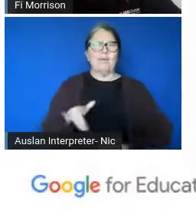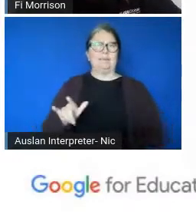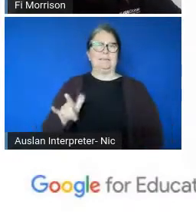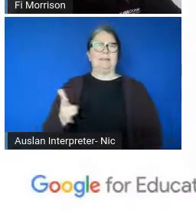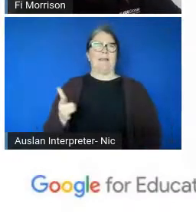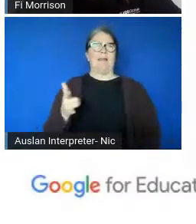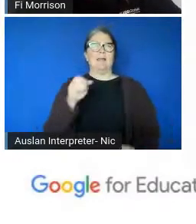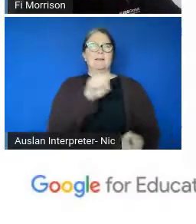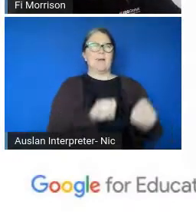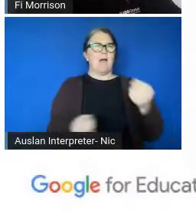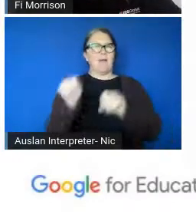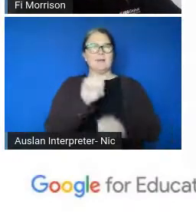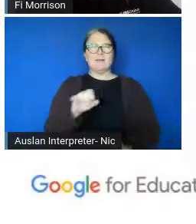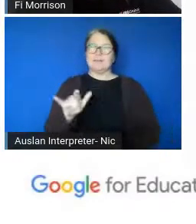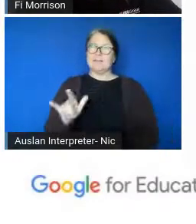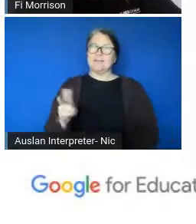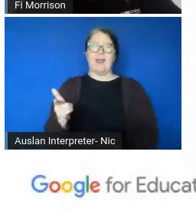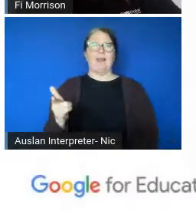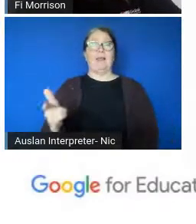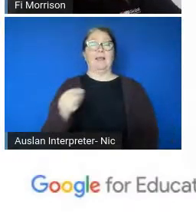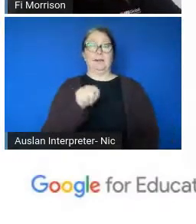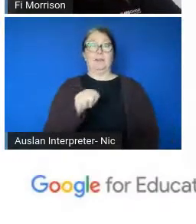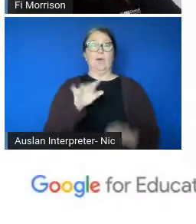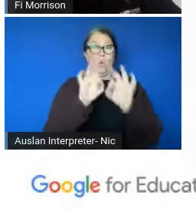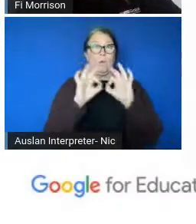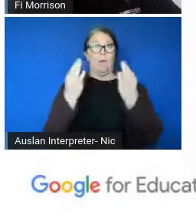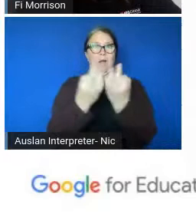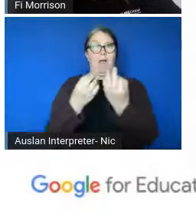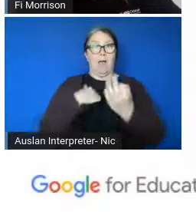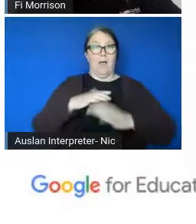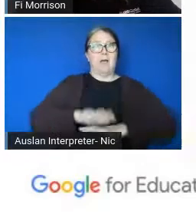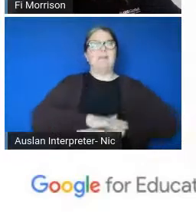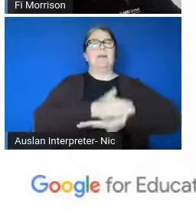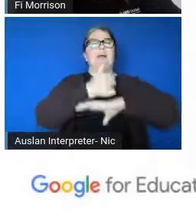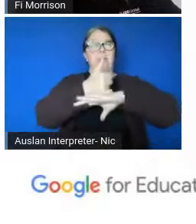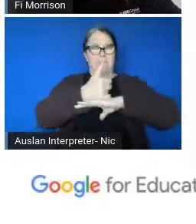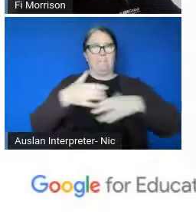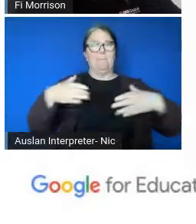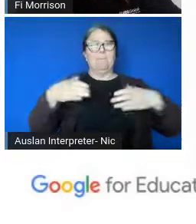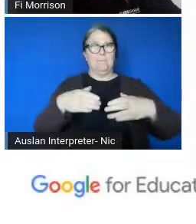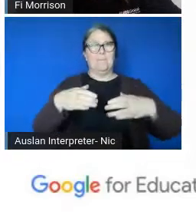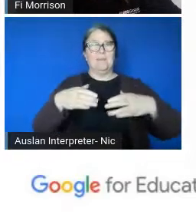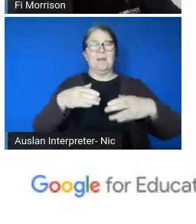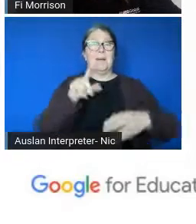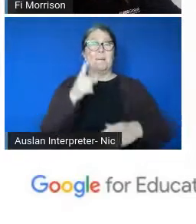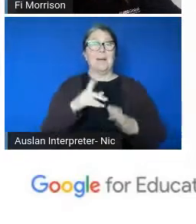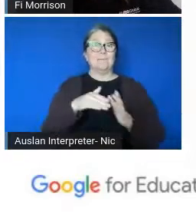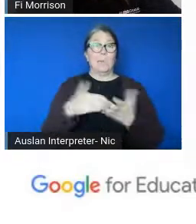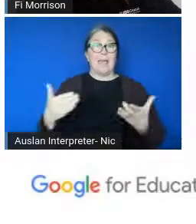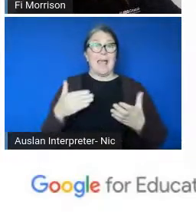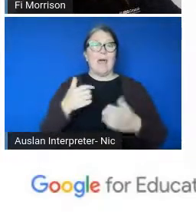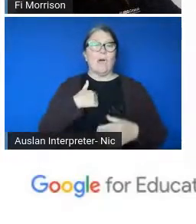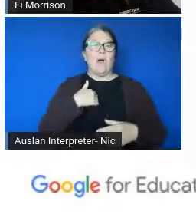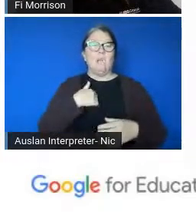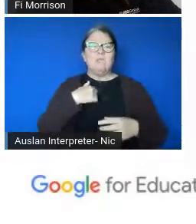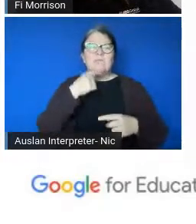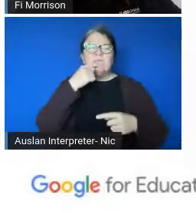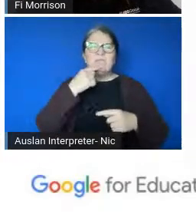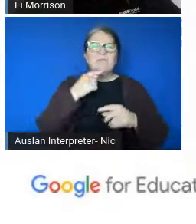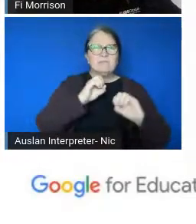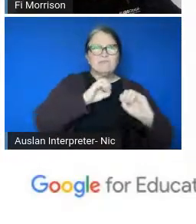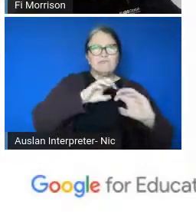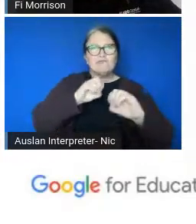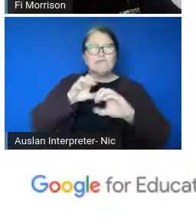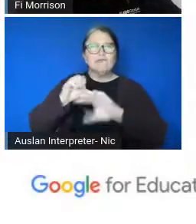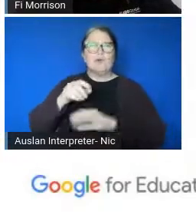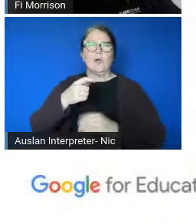this organization that I founded. And whilst in the meantime, I'm going to slip in some cool Indigenous science facts